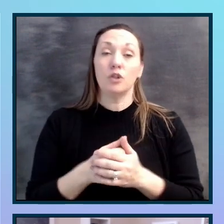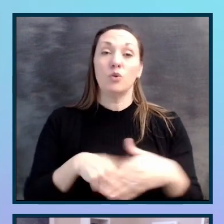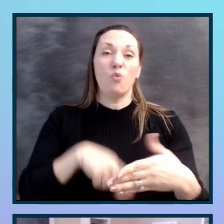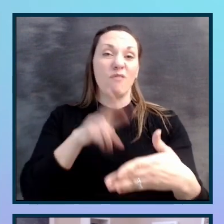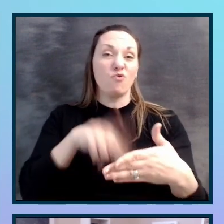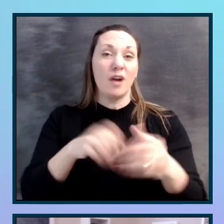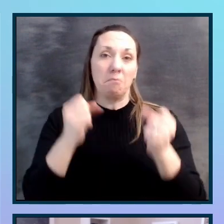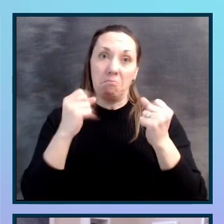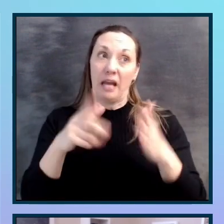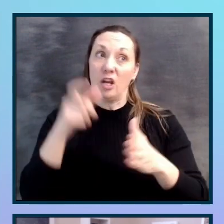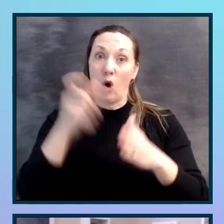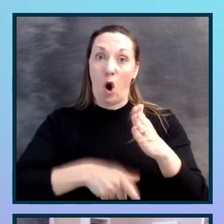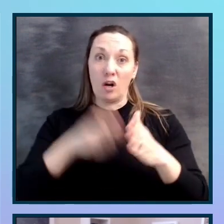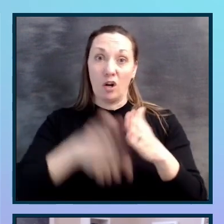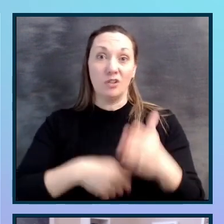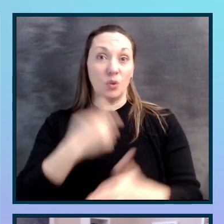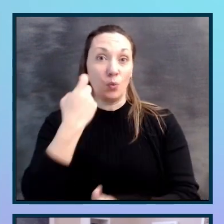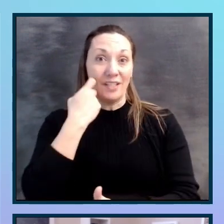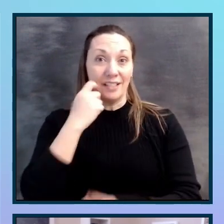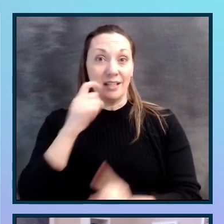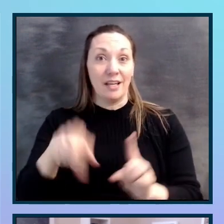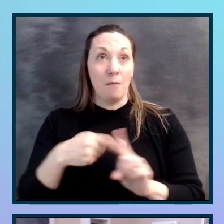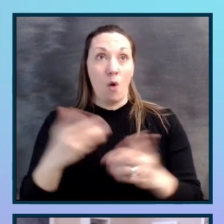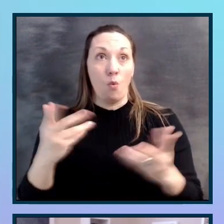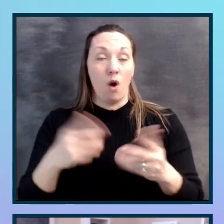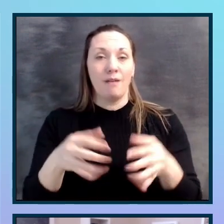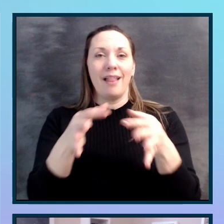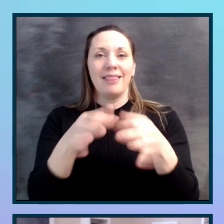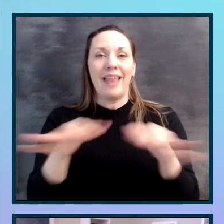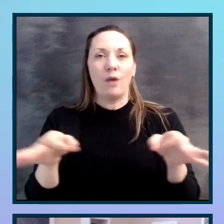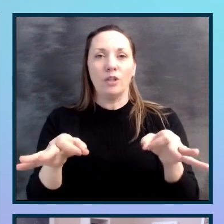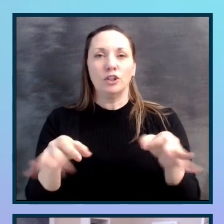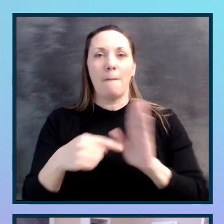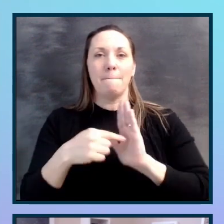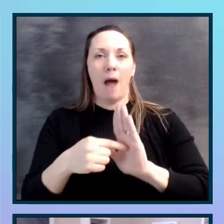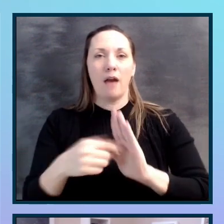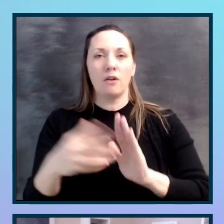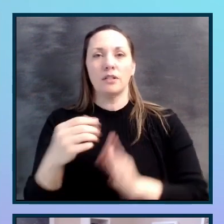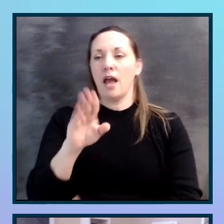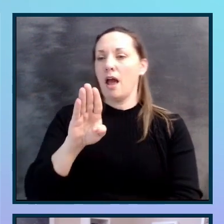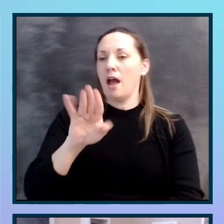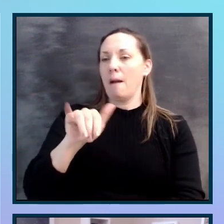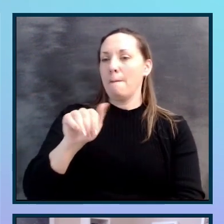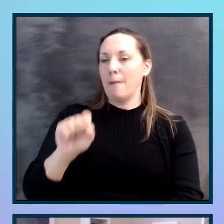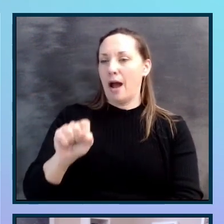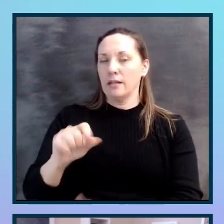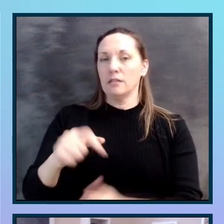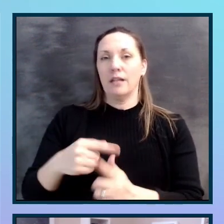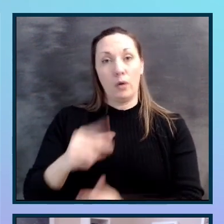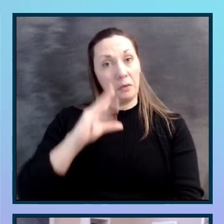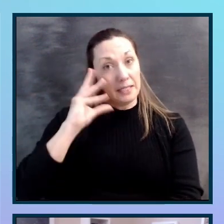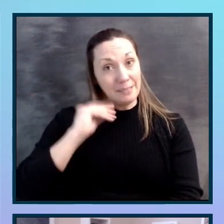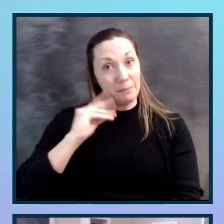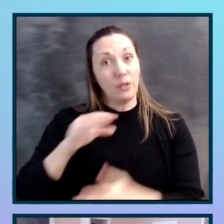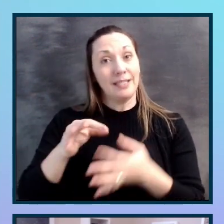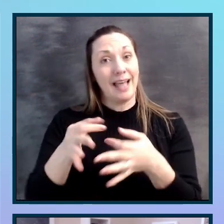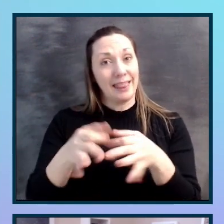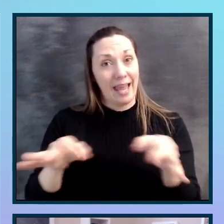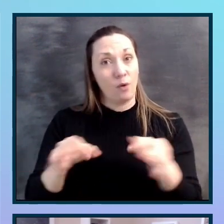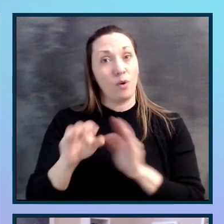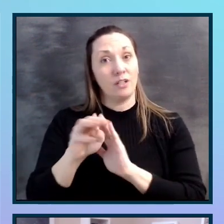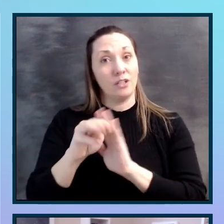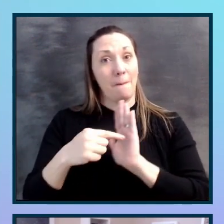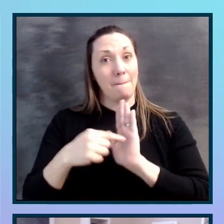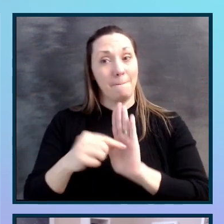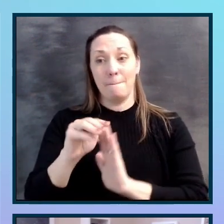articles recently about language models and about biases that we are encountering in language models. And that is because